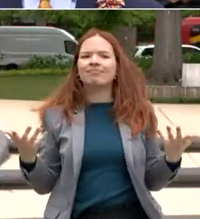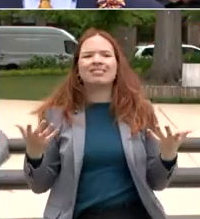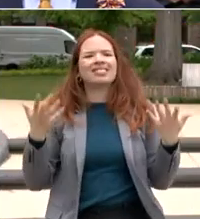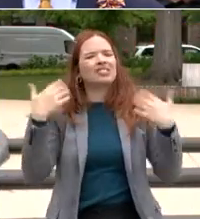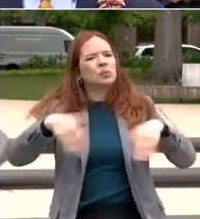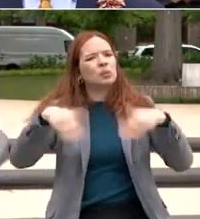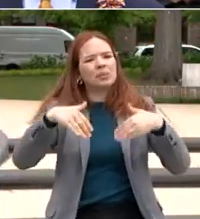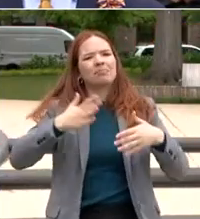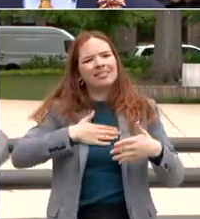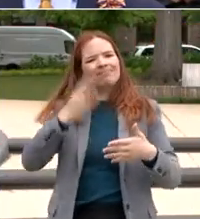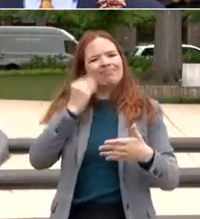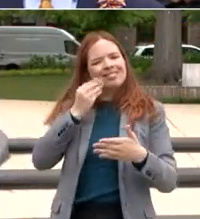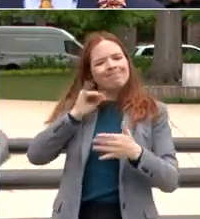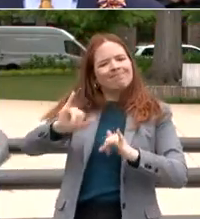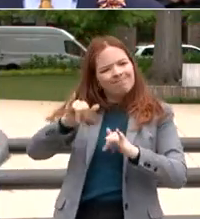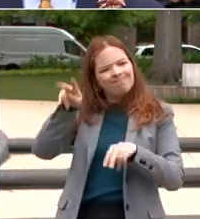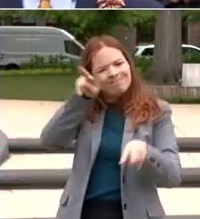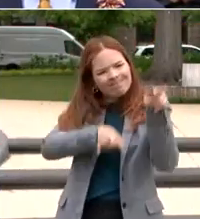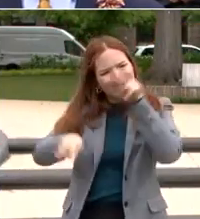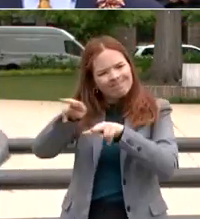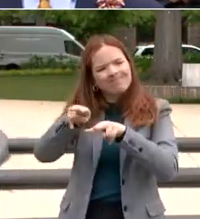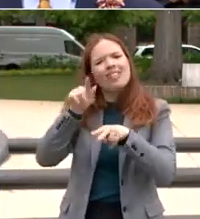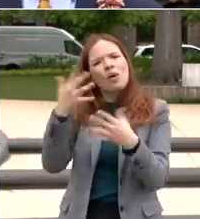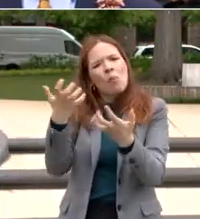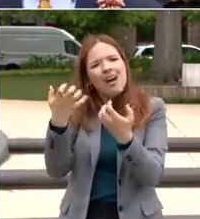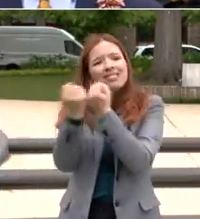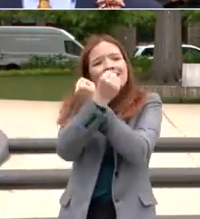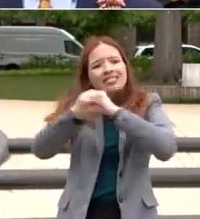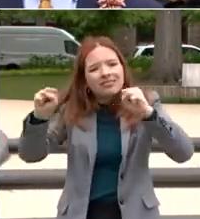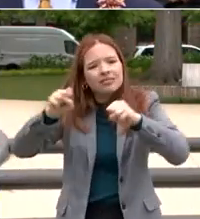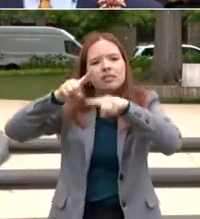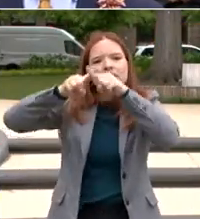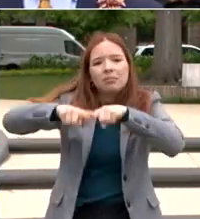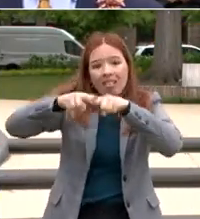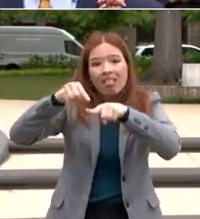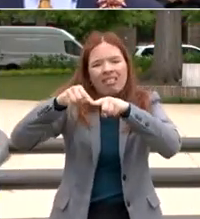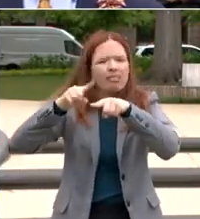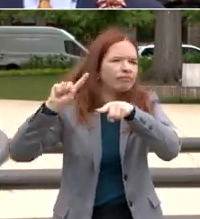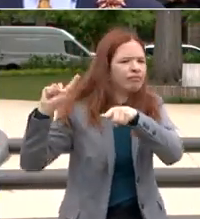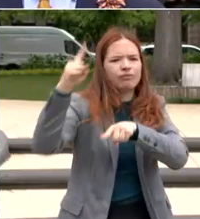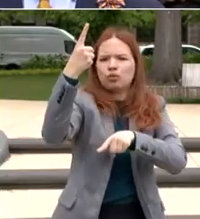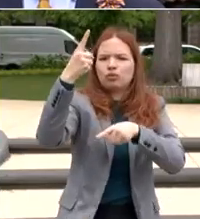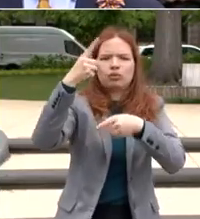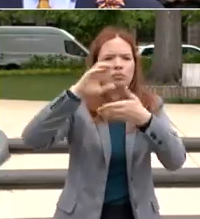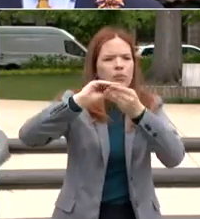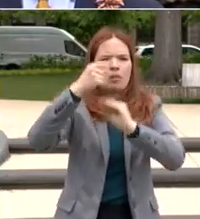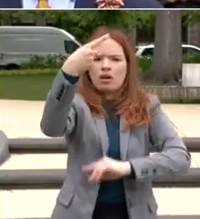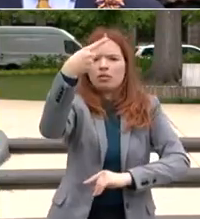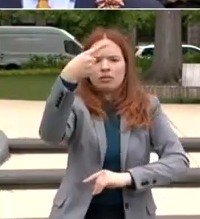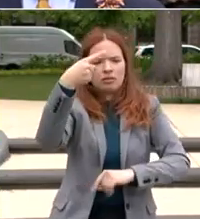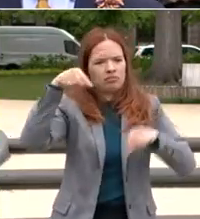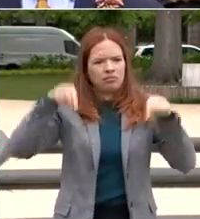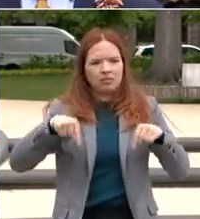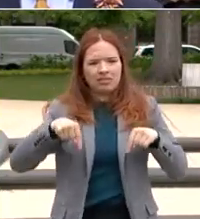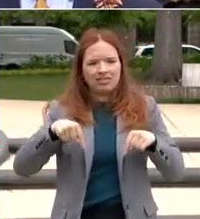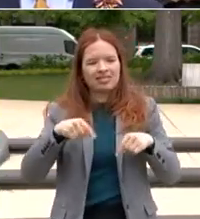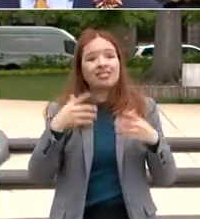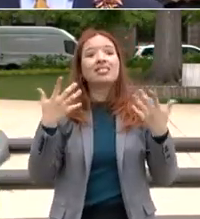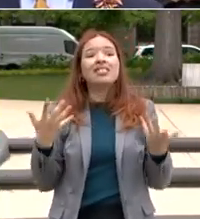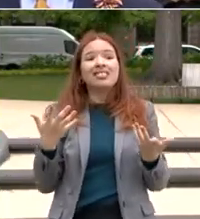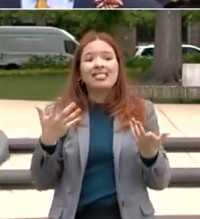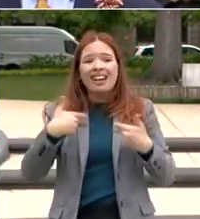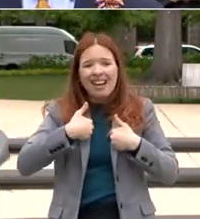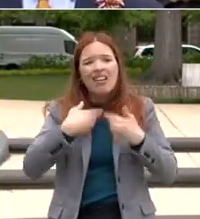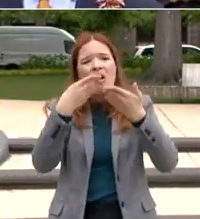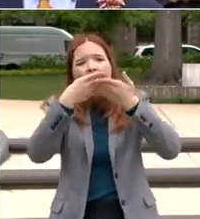safety, reliability first, and convenience. It's still true that having wider sidewalks